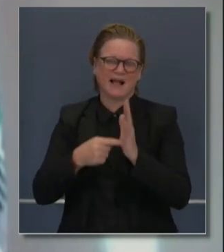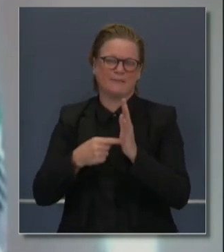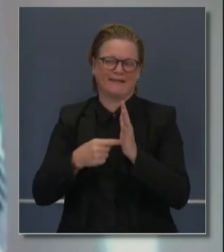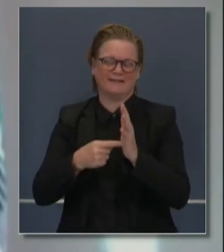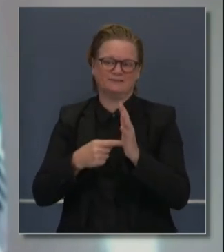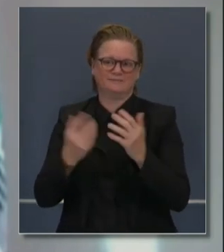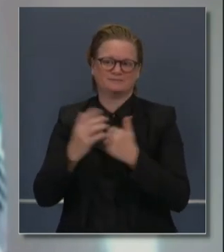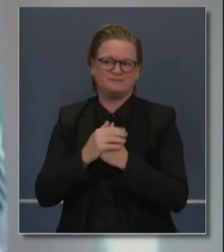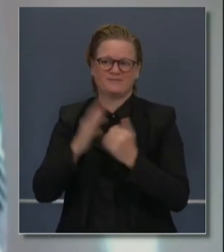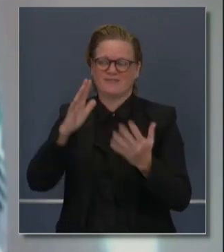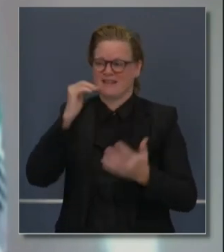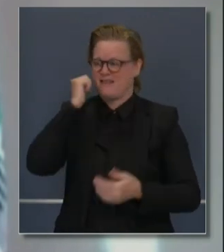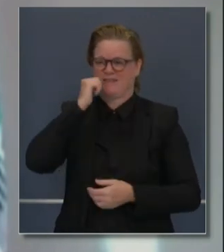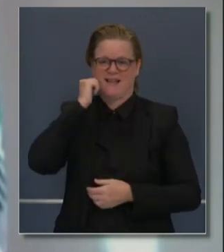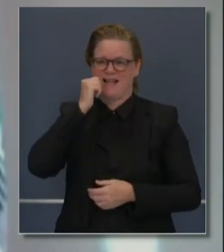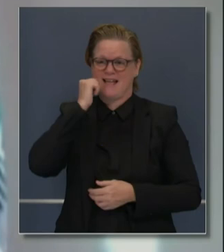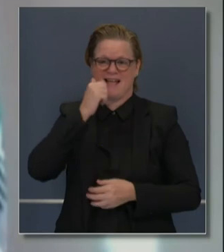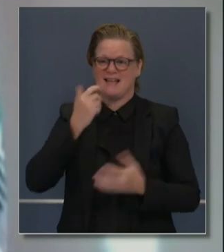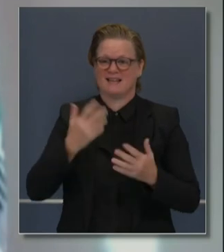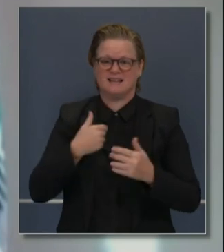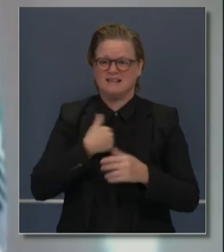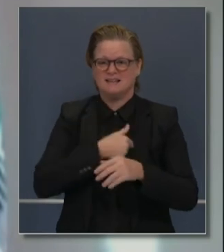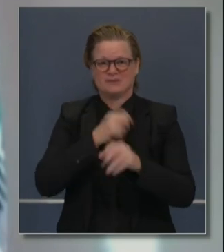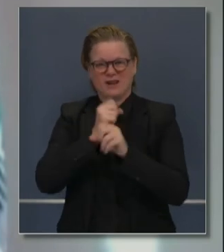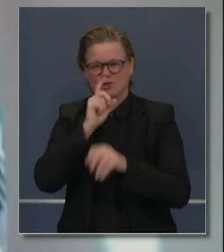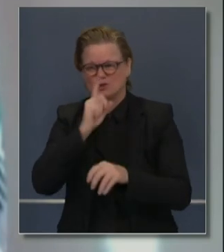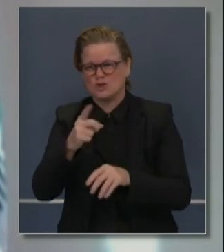of people to make sure